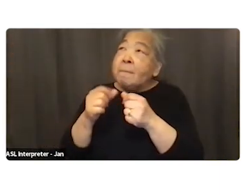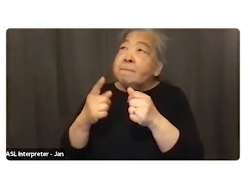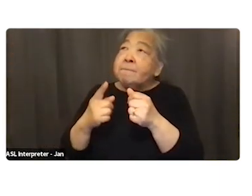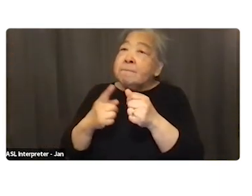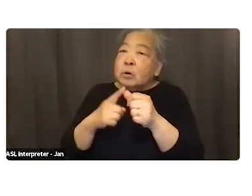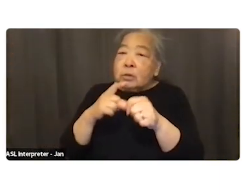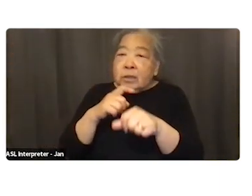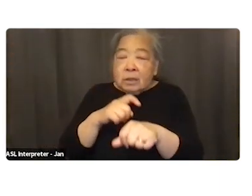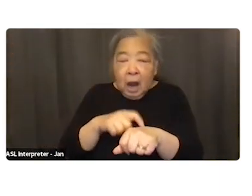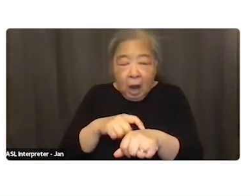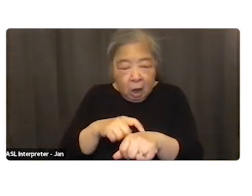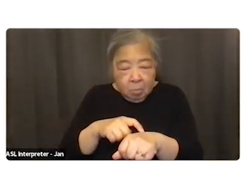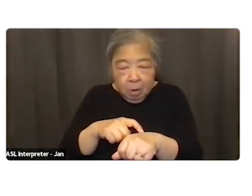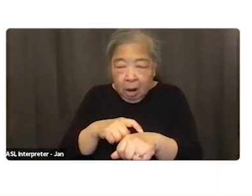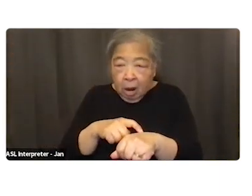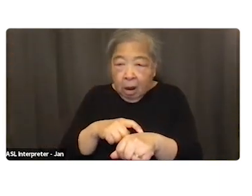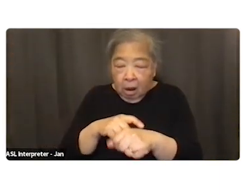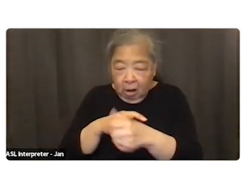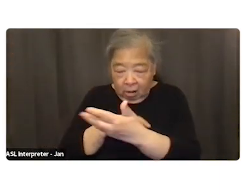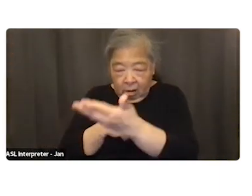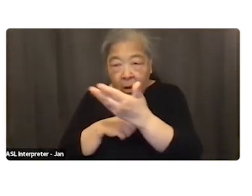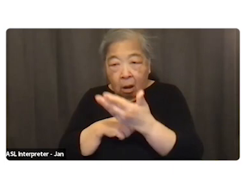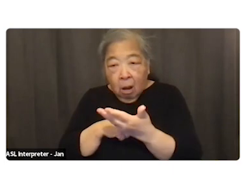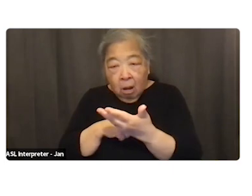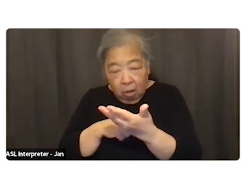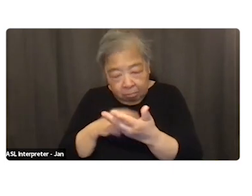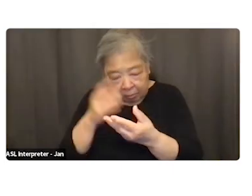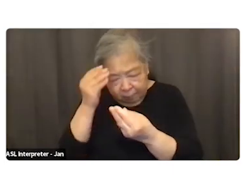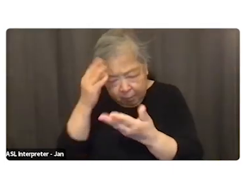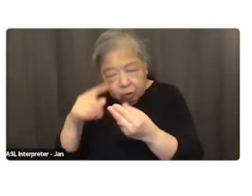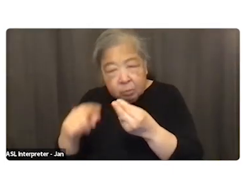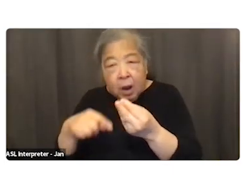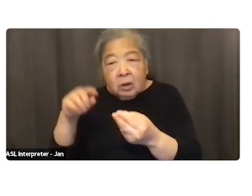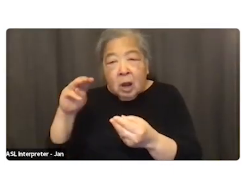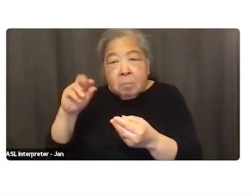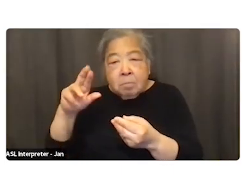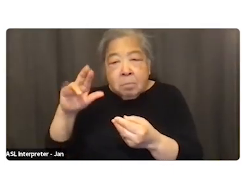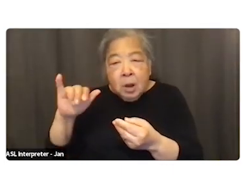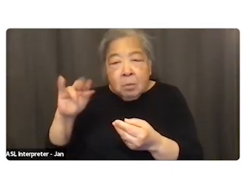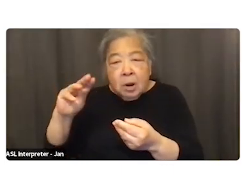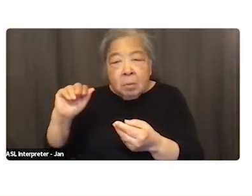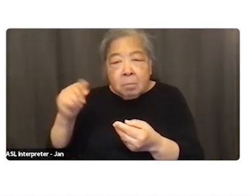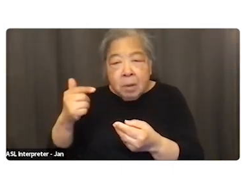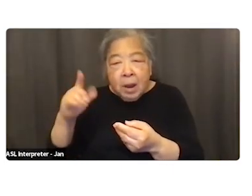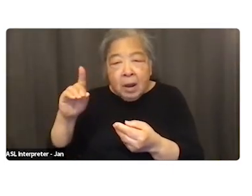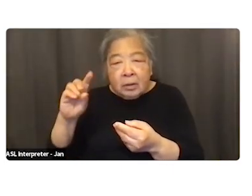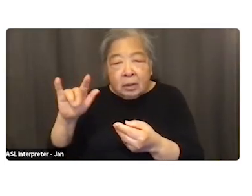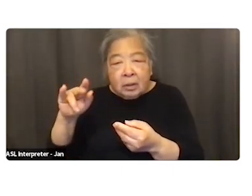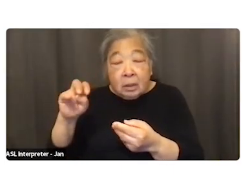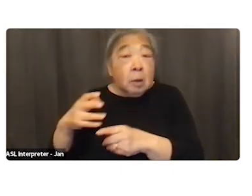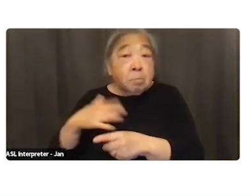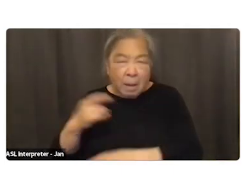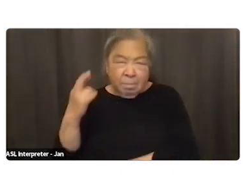was presented with the information about Mary Magdalene. My best friend at the time was in seminary.